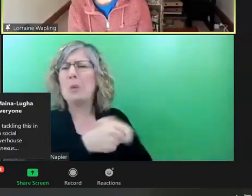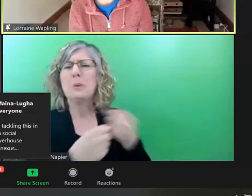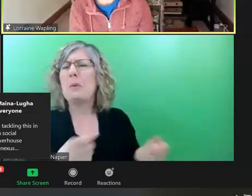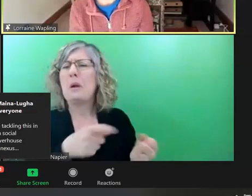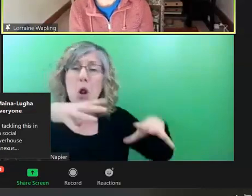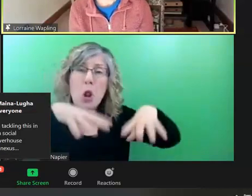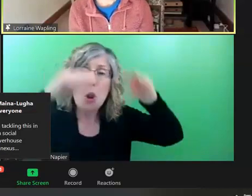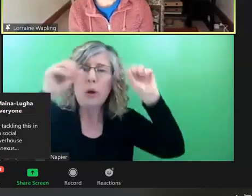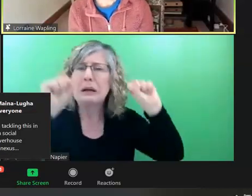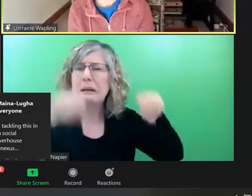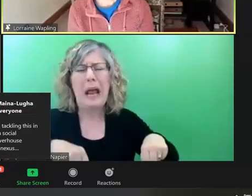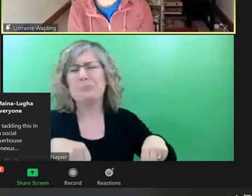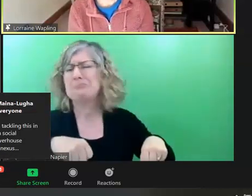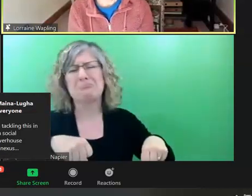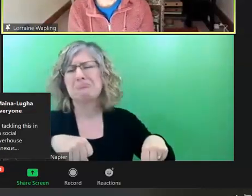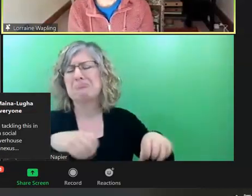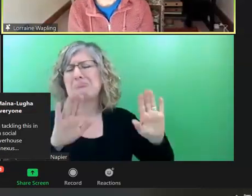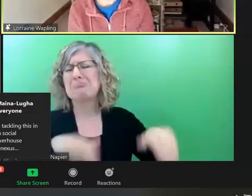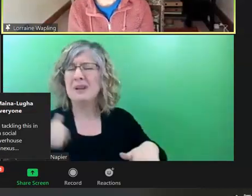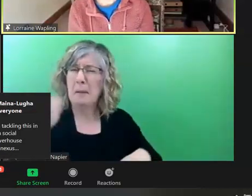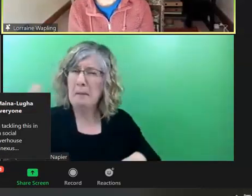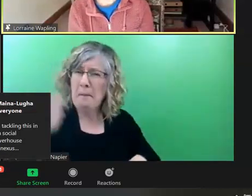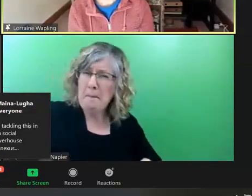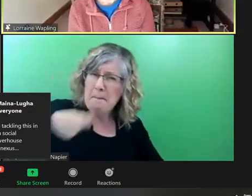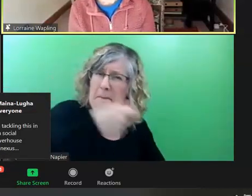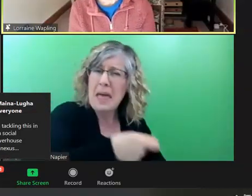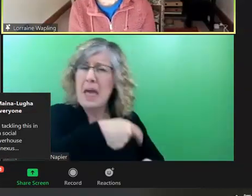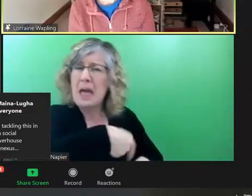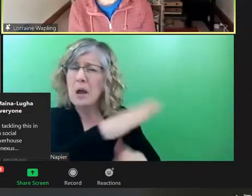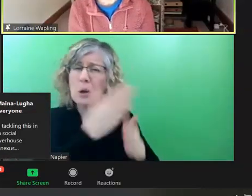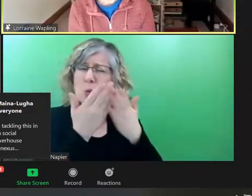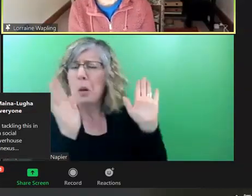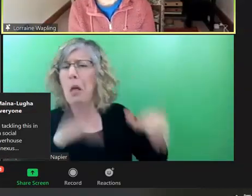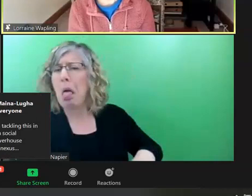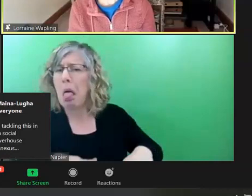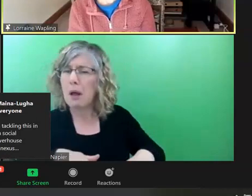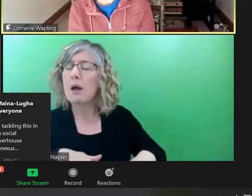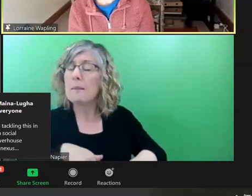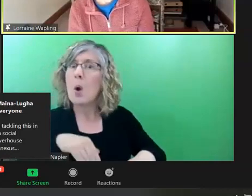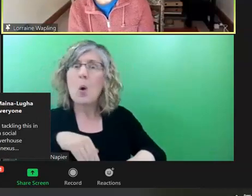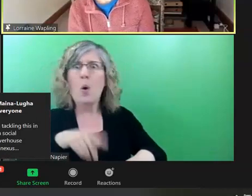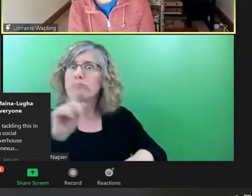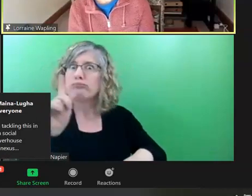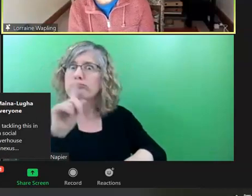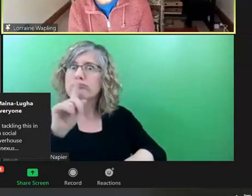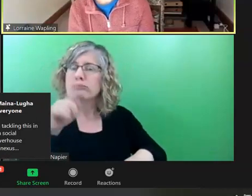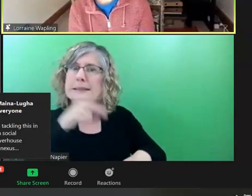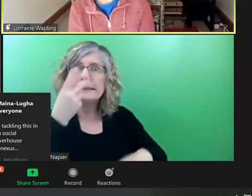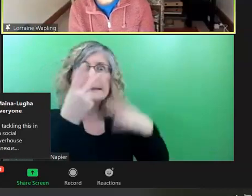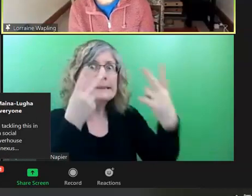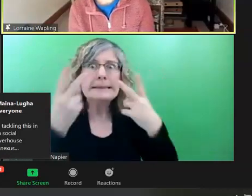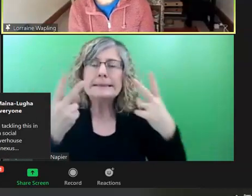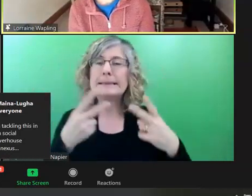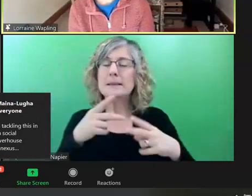whereas of course that's definitely not the case. So role models are really important. I think